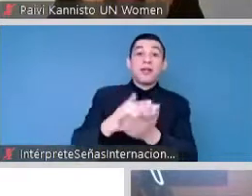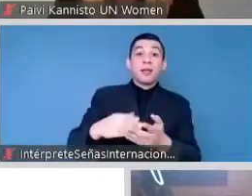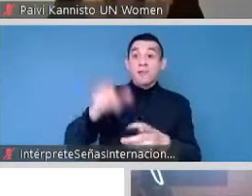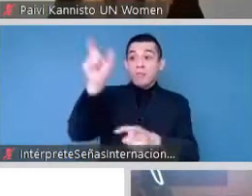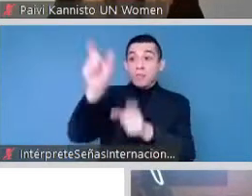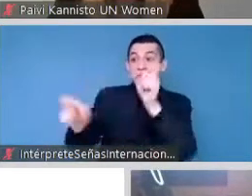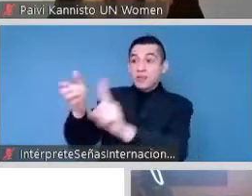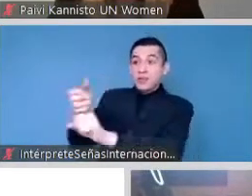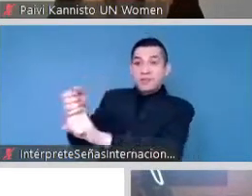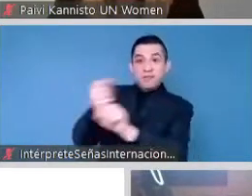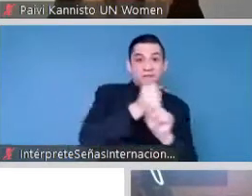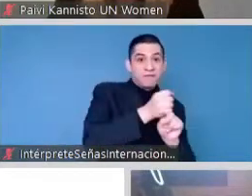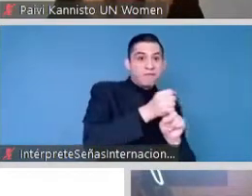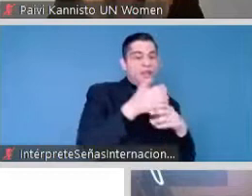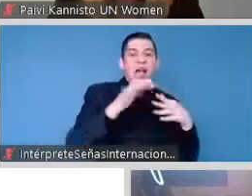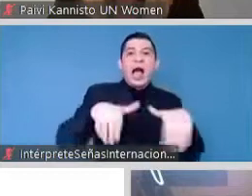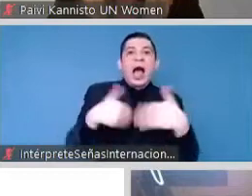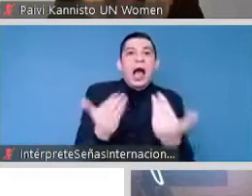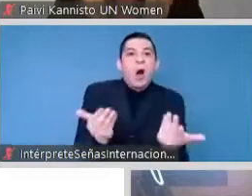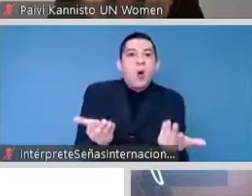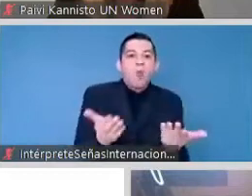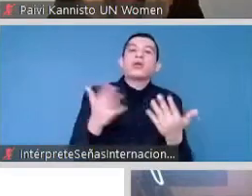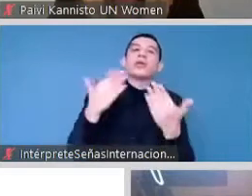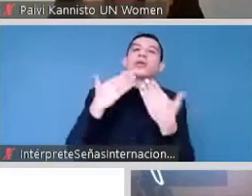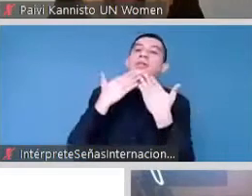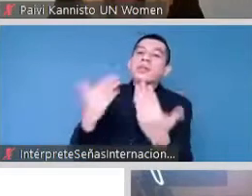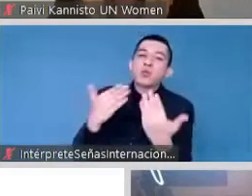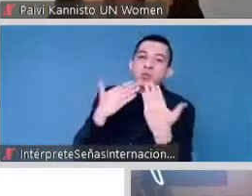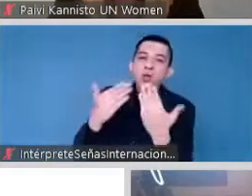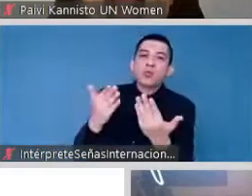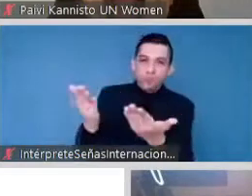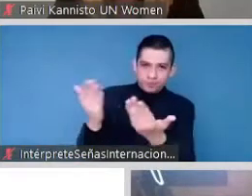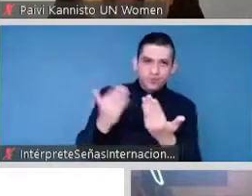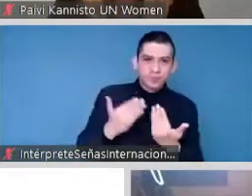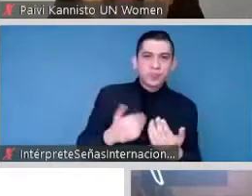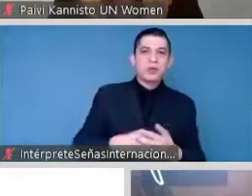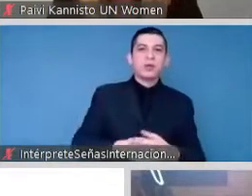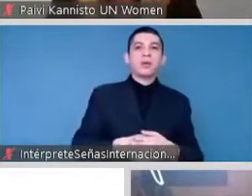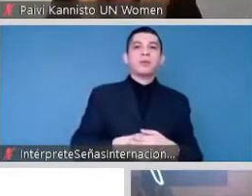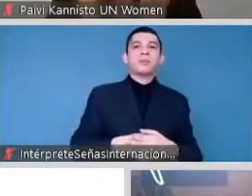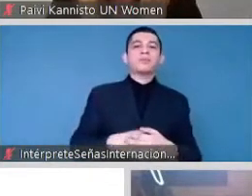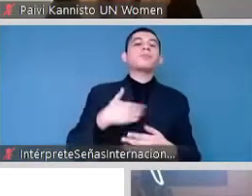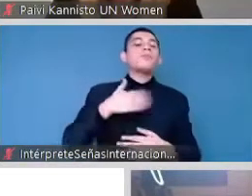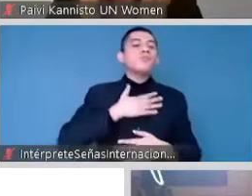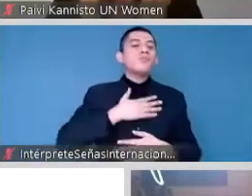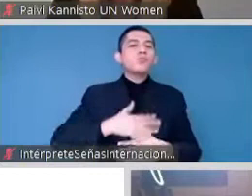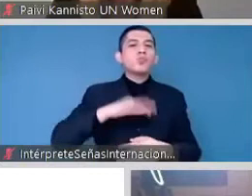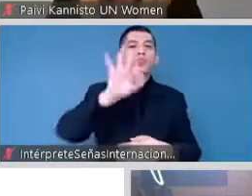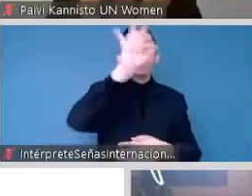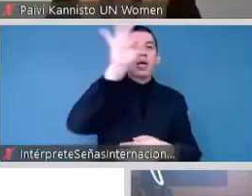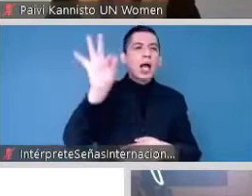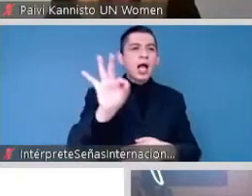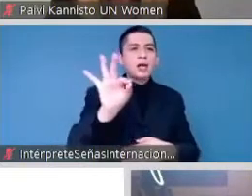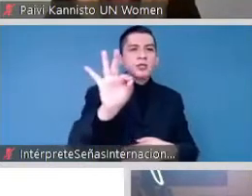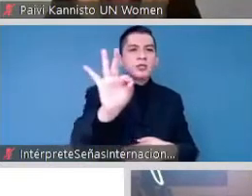question particularly to Ms. Kumaraswamy. You have been part of a number of similar processes pertaining to